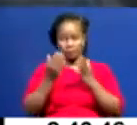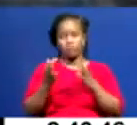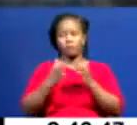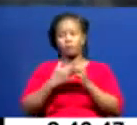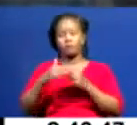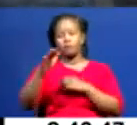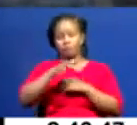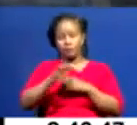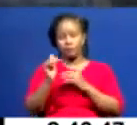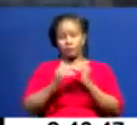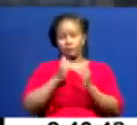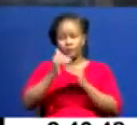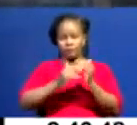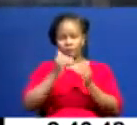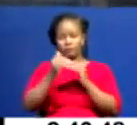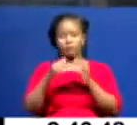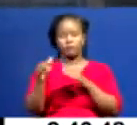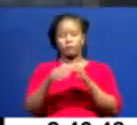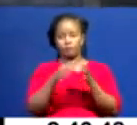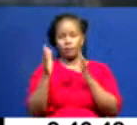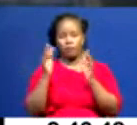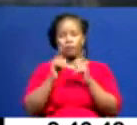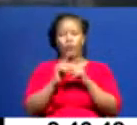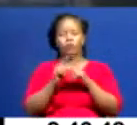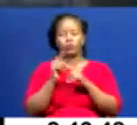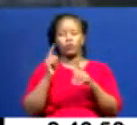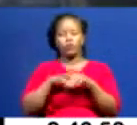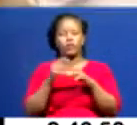and processing infrastructure as it seeks to